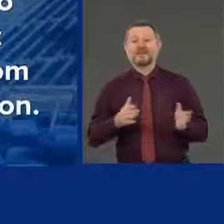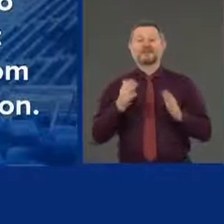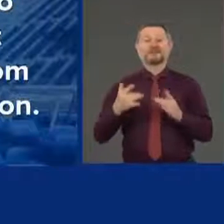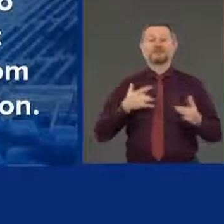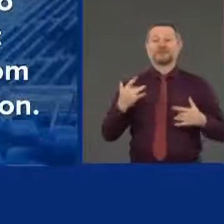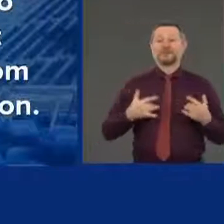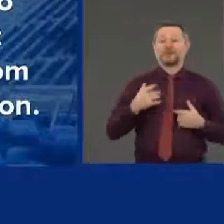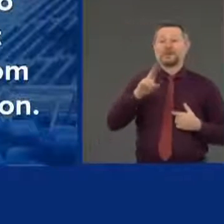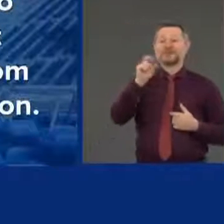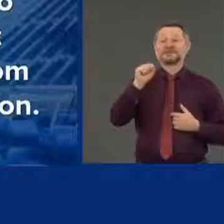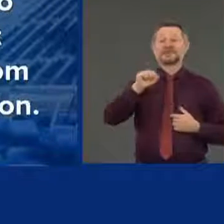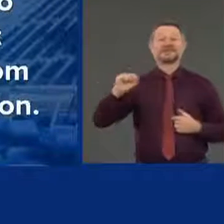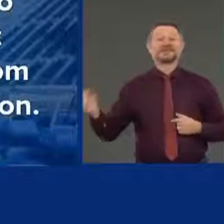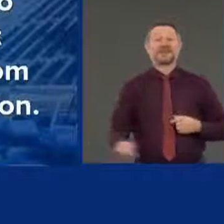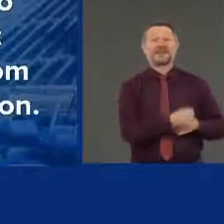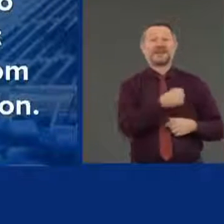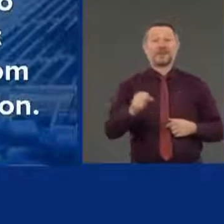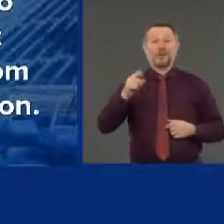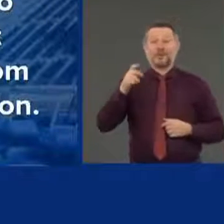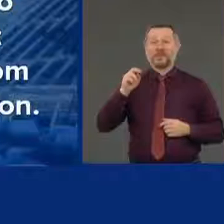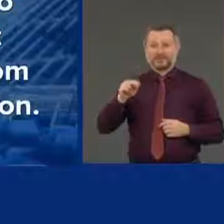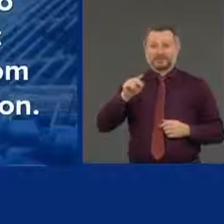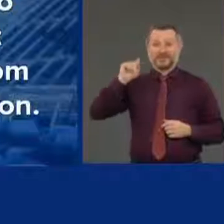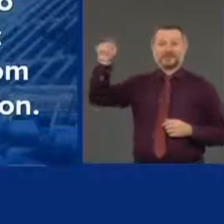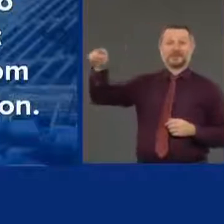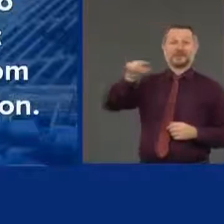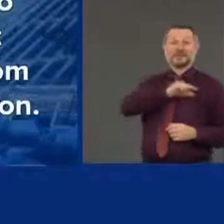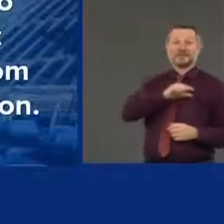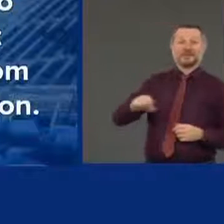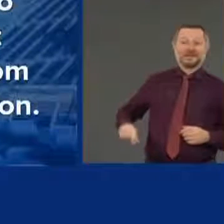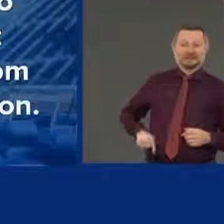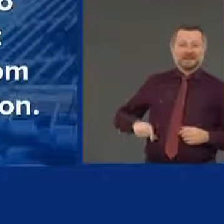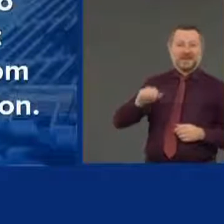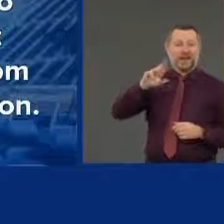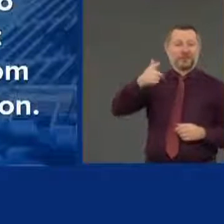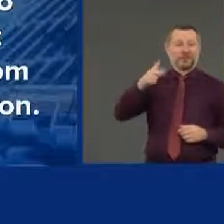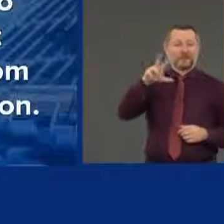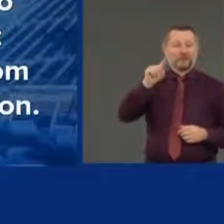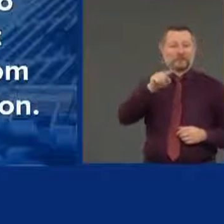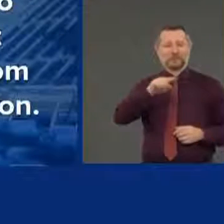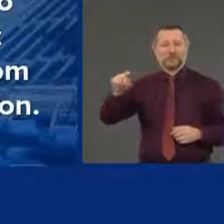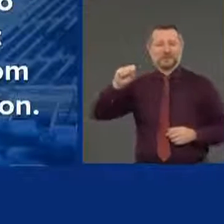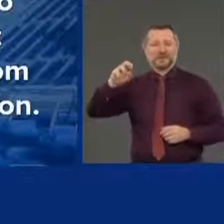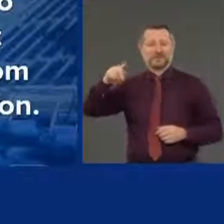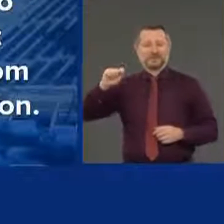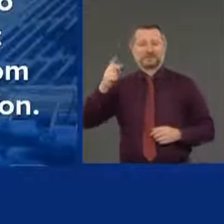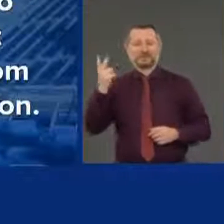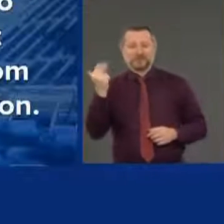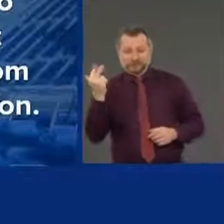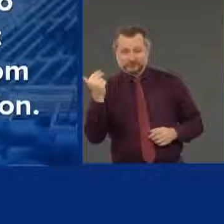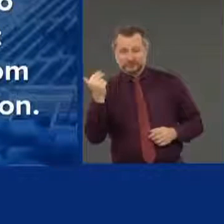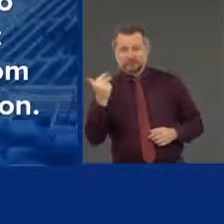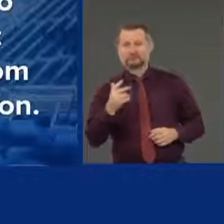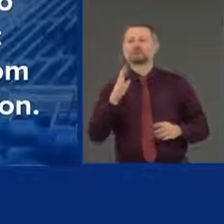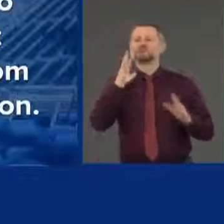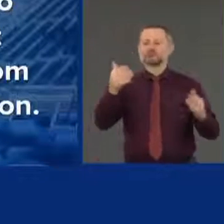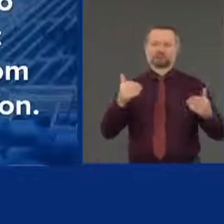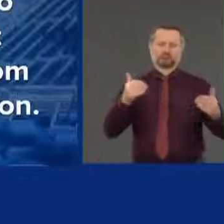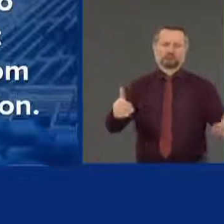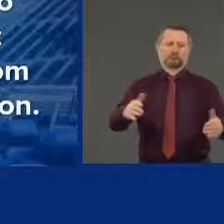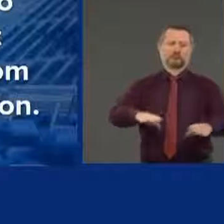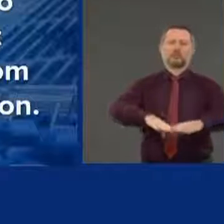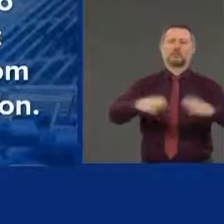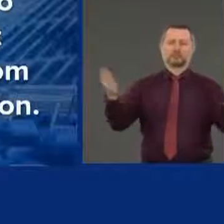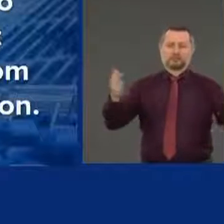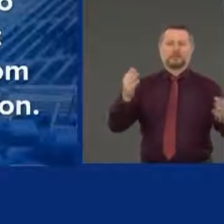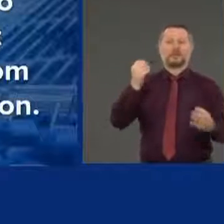U.S. Open. It's going to be held in Queens, August 31st to September 13th. It will be held